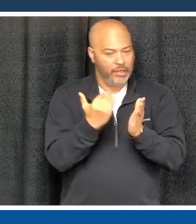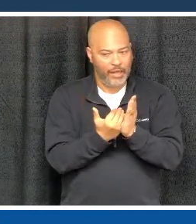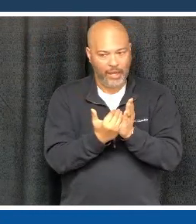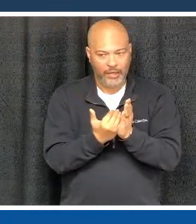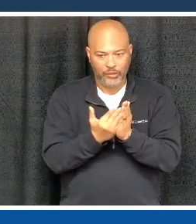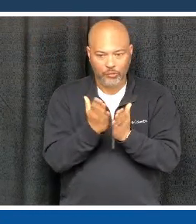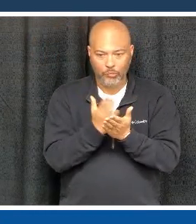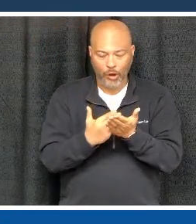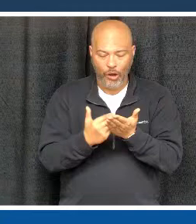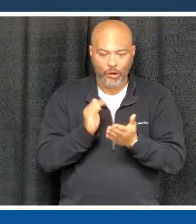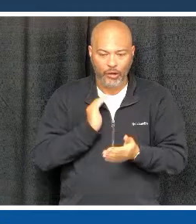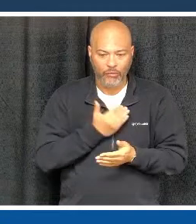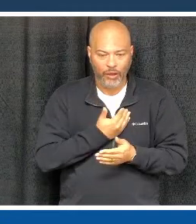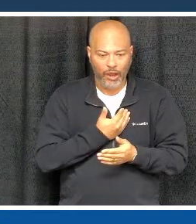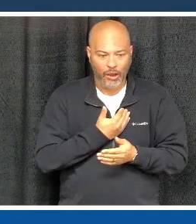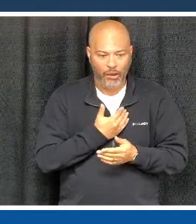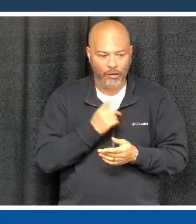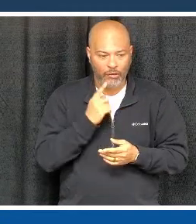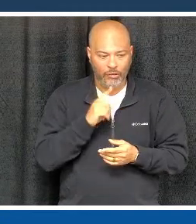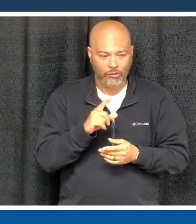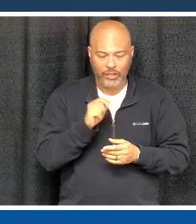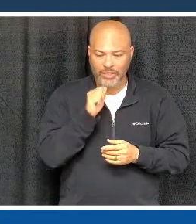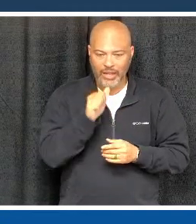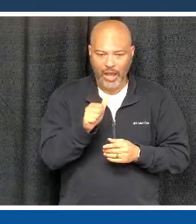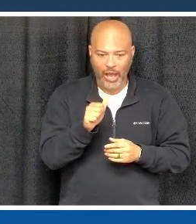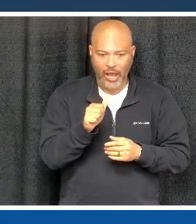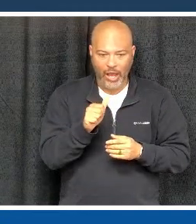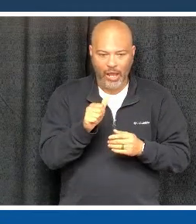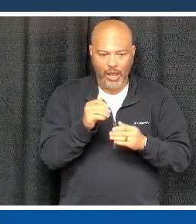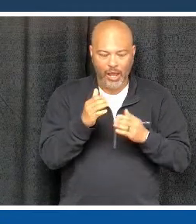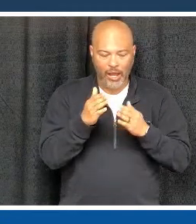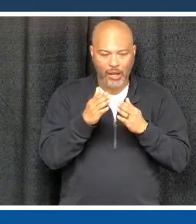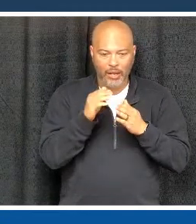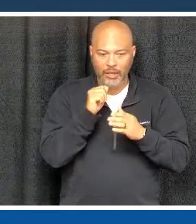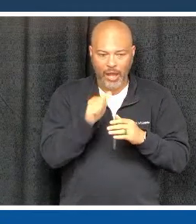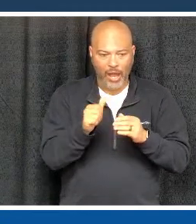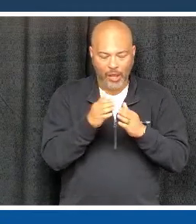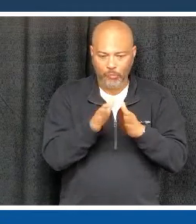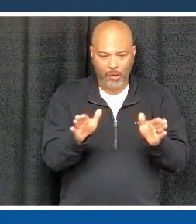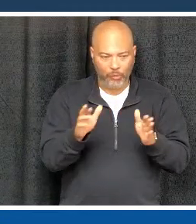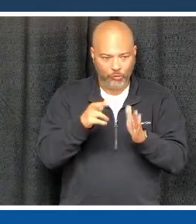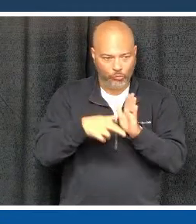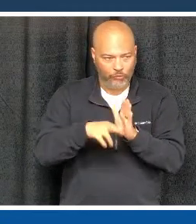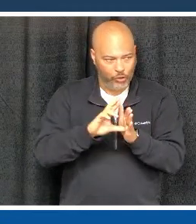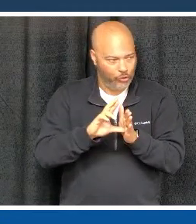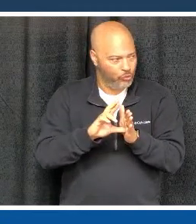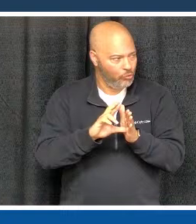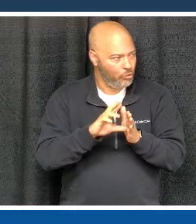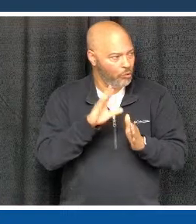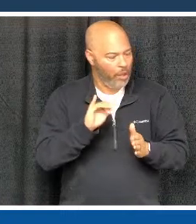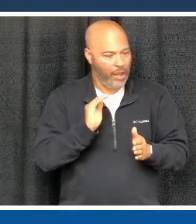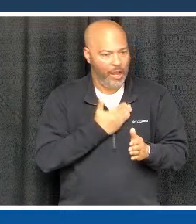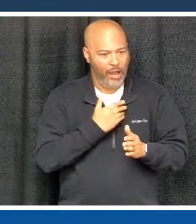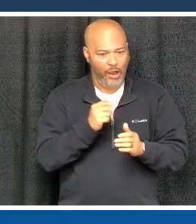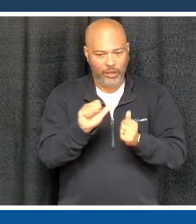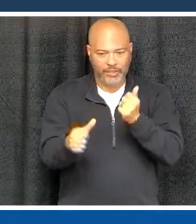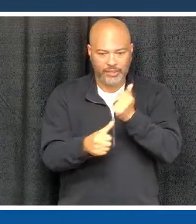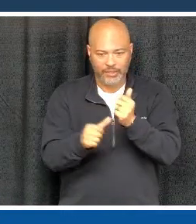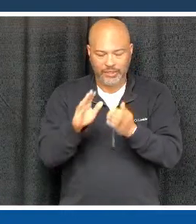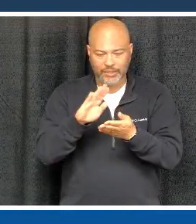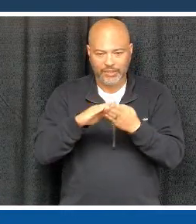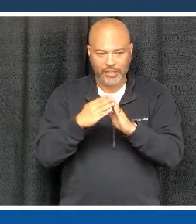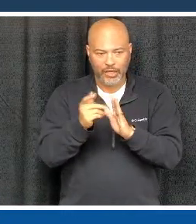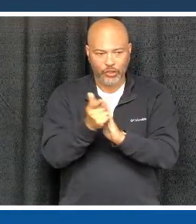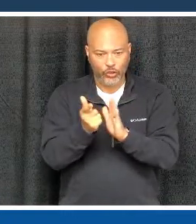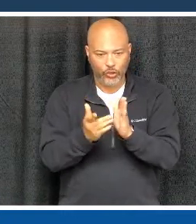portion of our agenda is a non-public attorney-client privilege review by our assistant city attorney